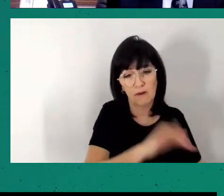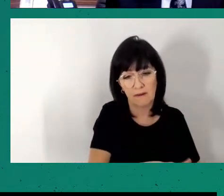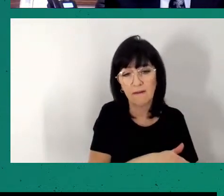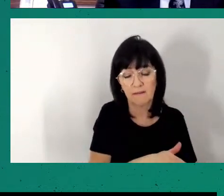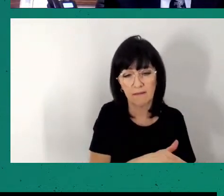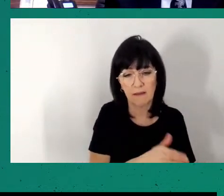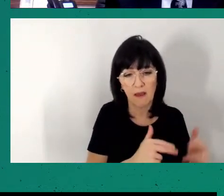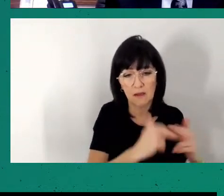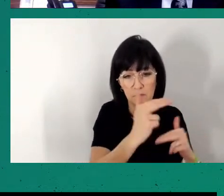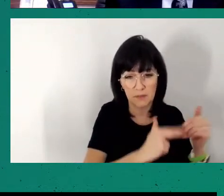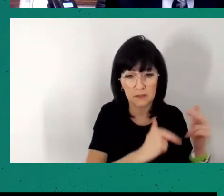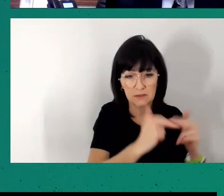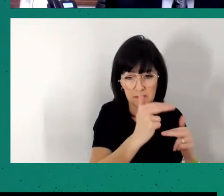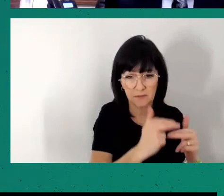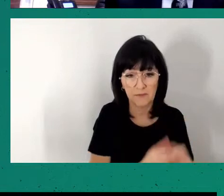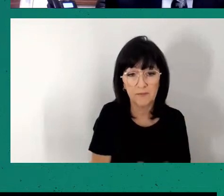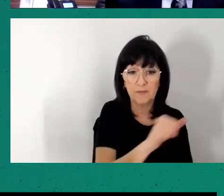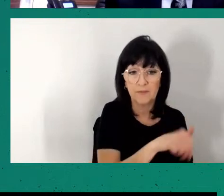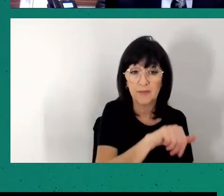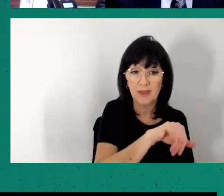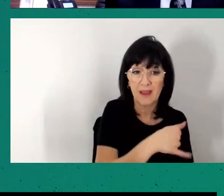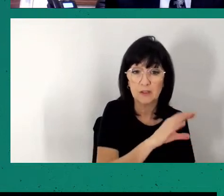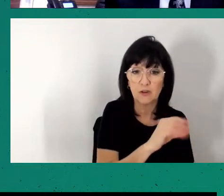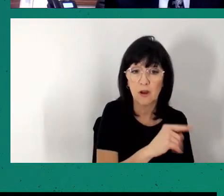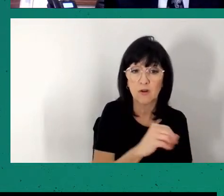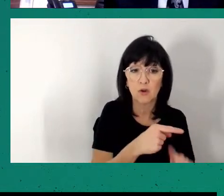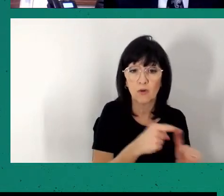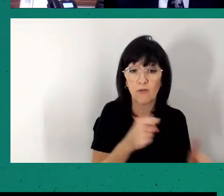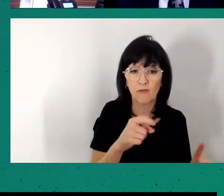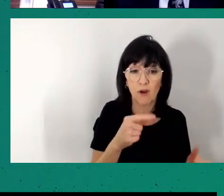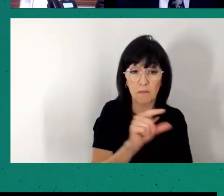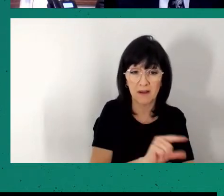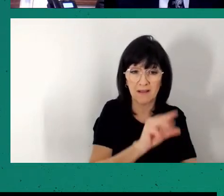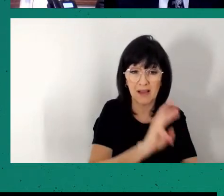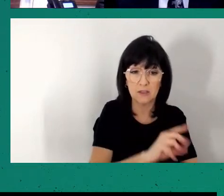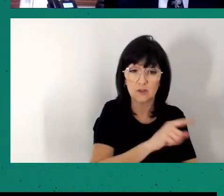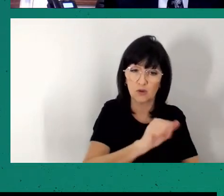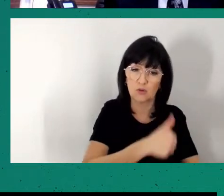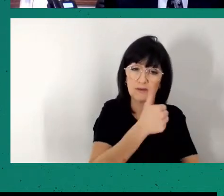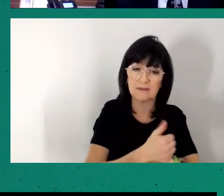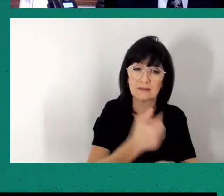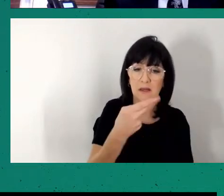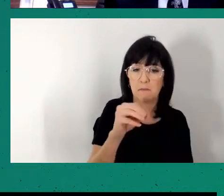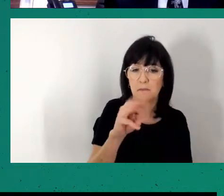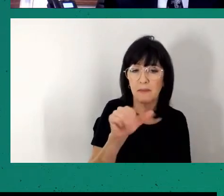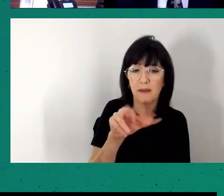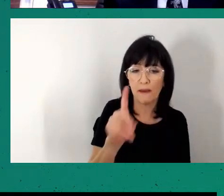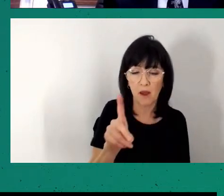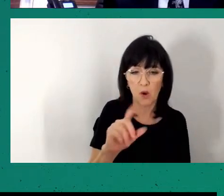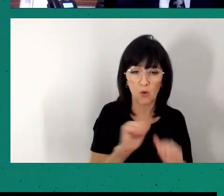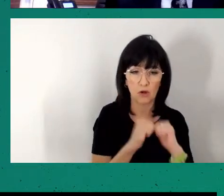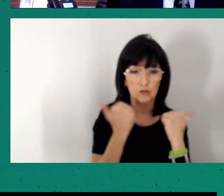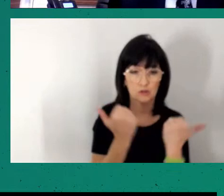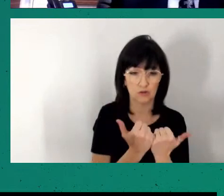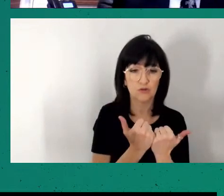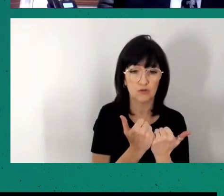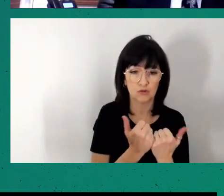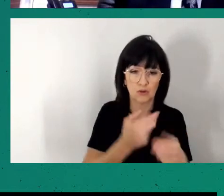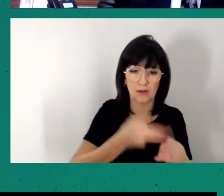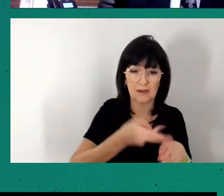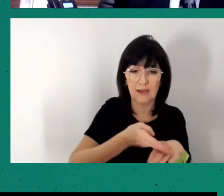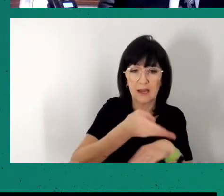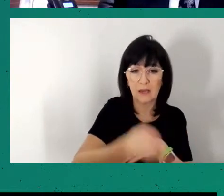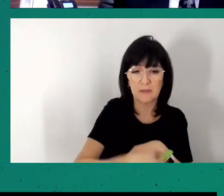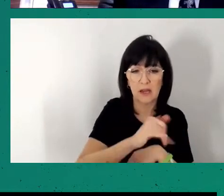an African-American philanthropist, formed Howard Associations in the state, named after Commissioner of